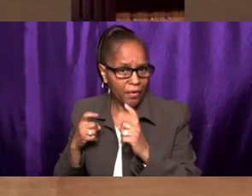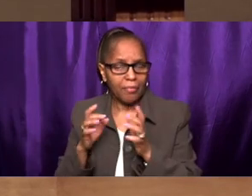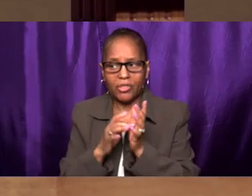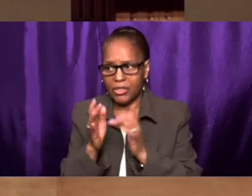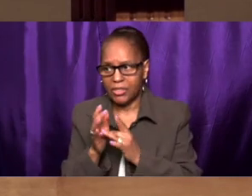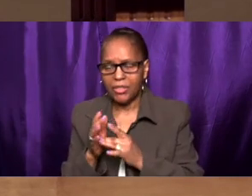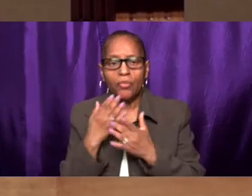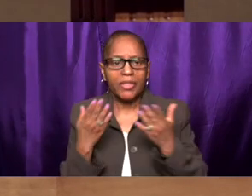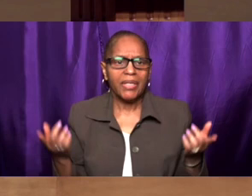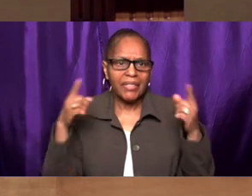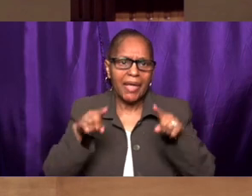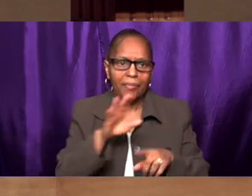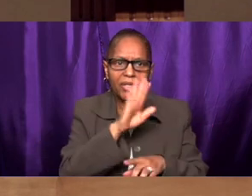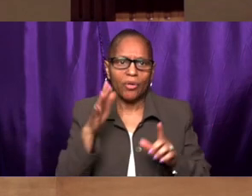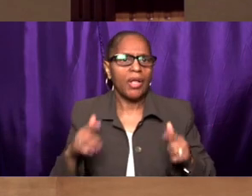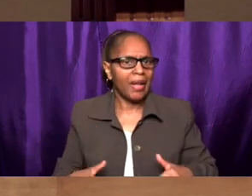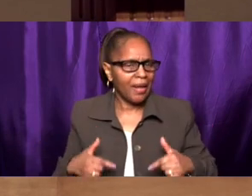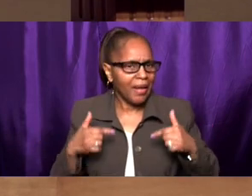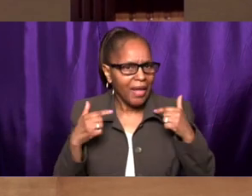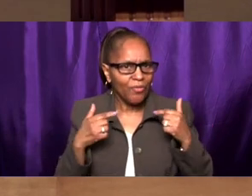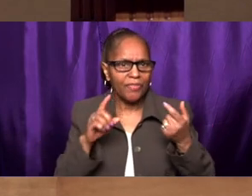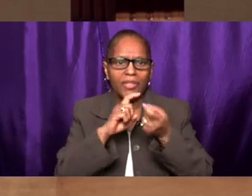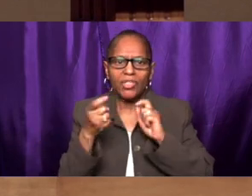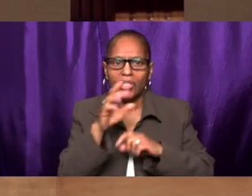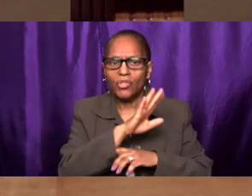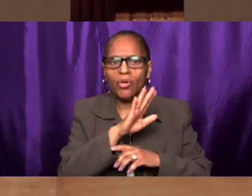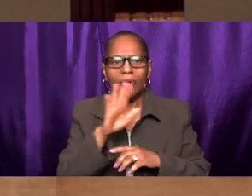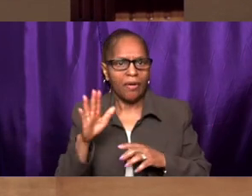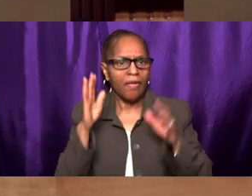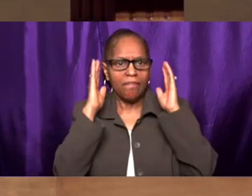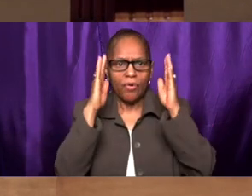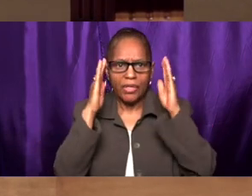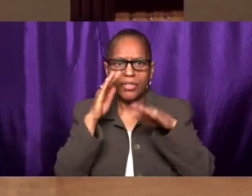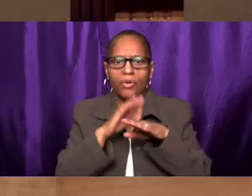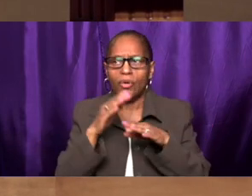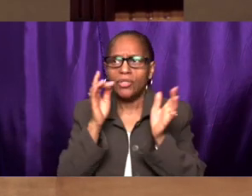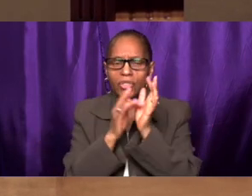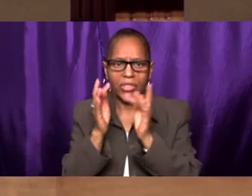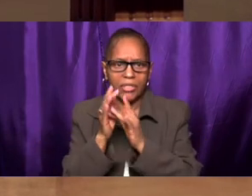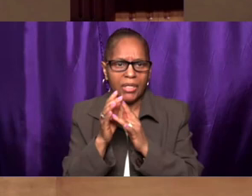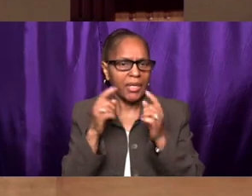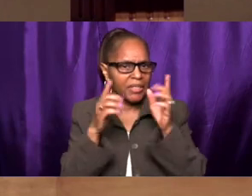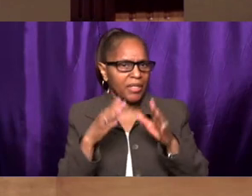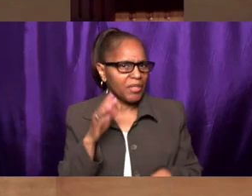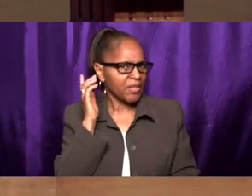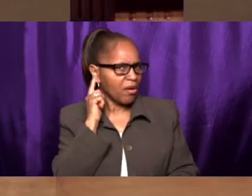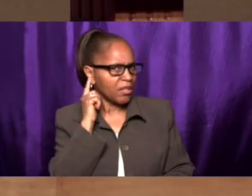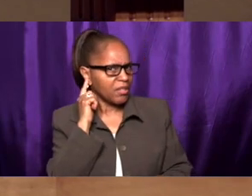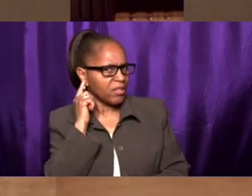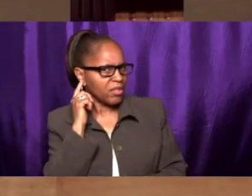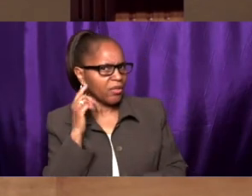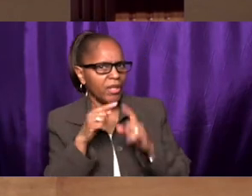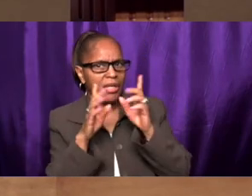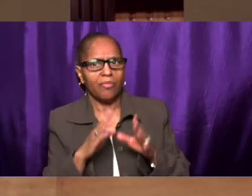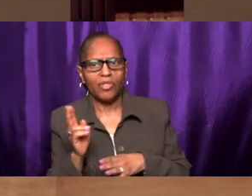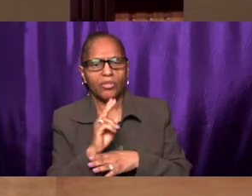stuff, you got to refocus on him. Because the enemy is talking in this ear, and the enemy is using them to